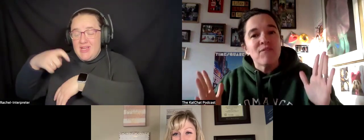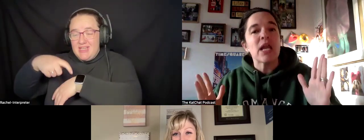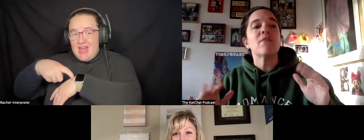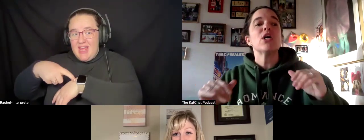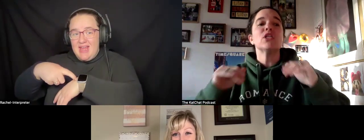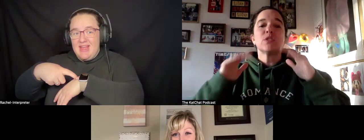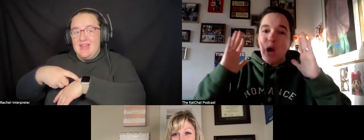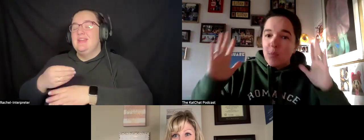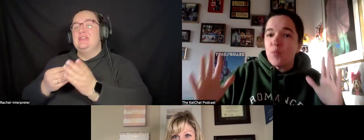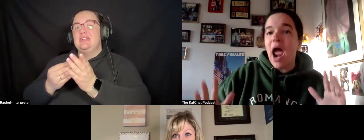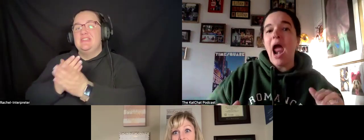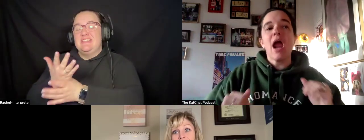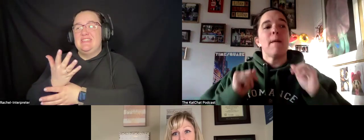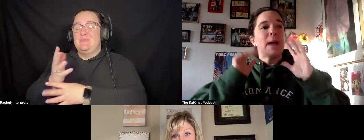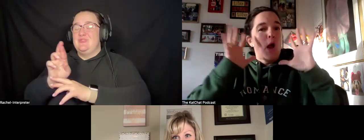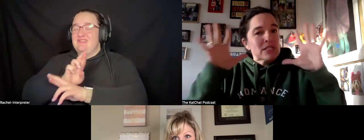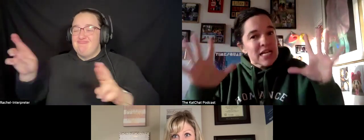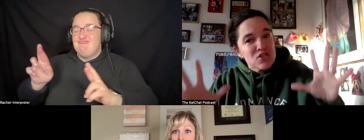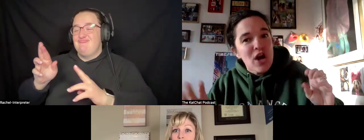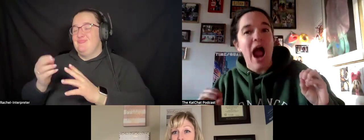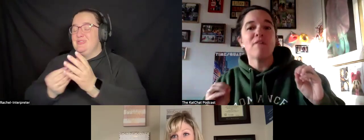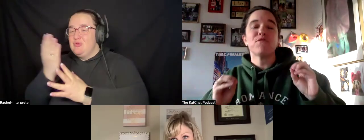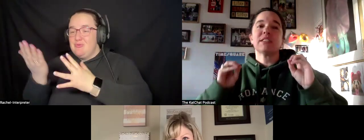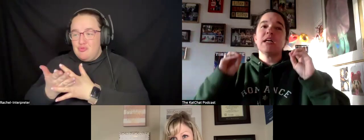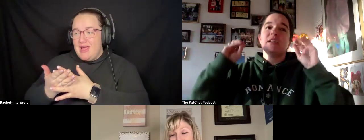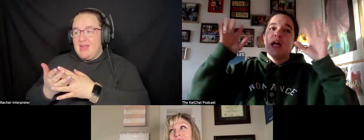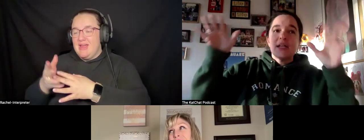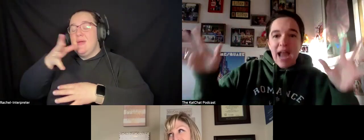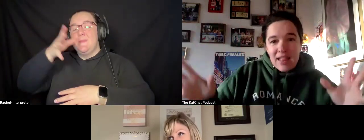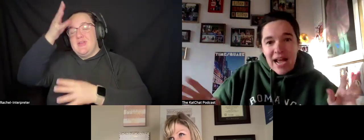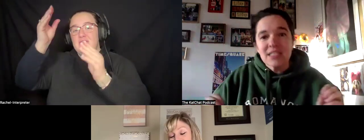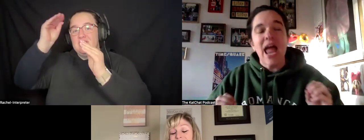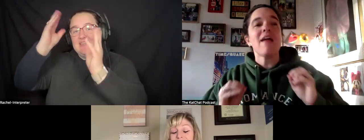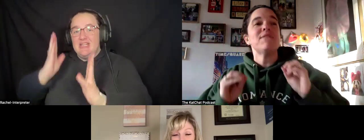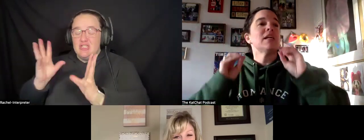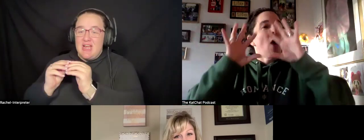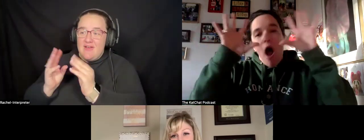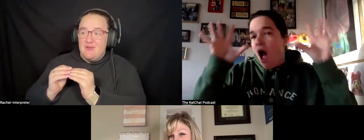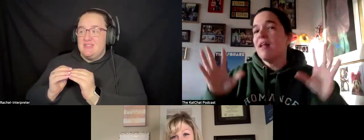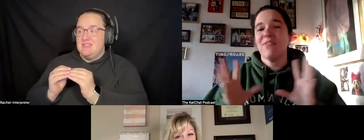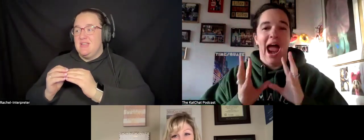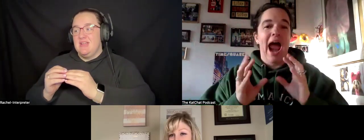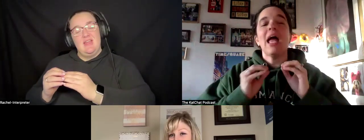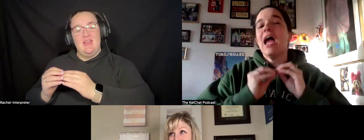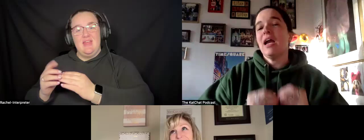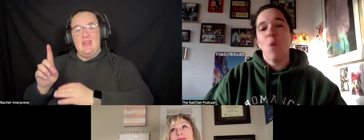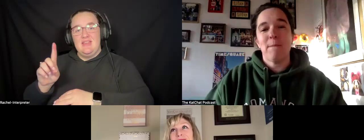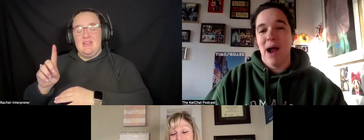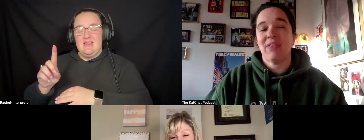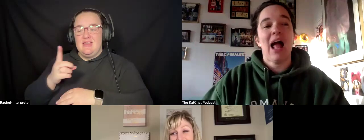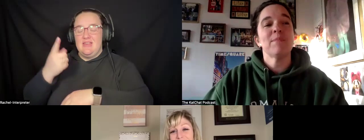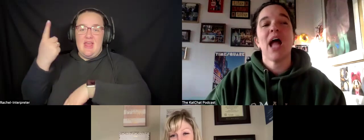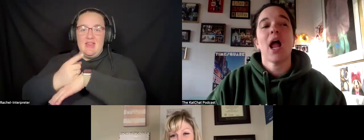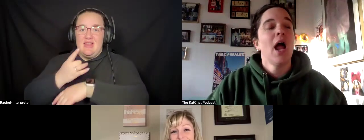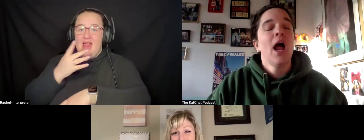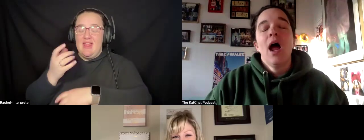spring fever, spring break, parent teacher conference, daylight savings, all of that in